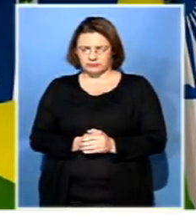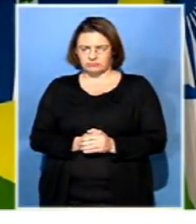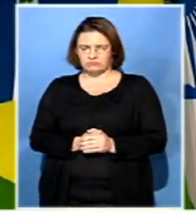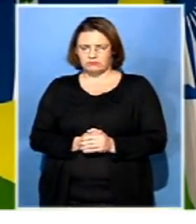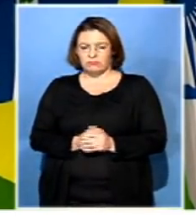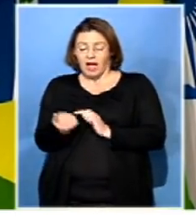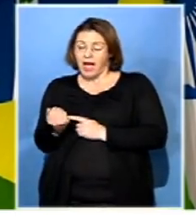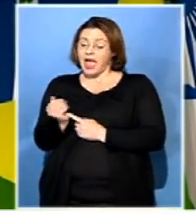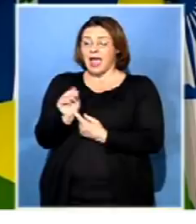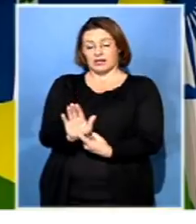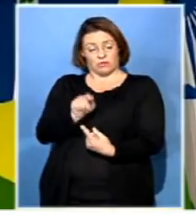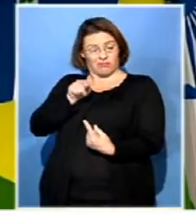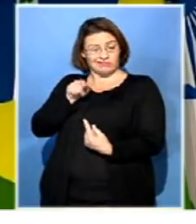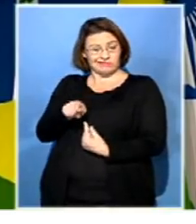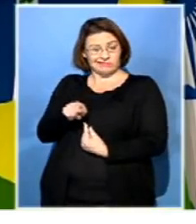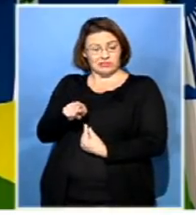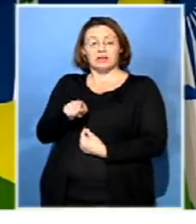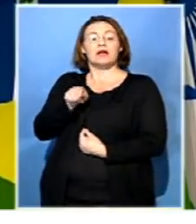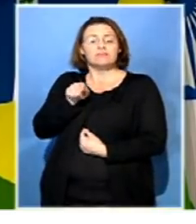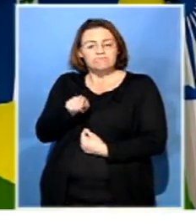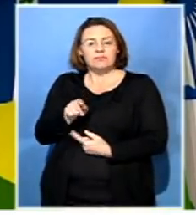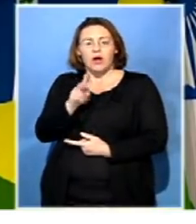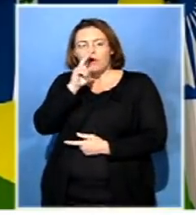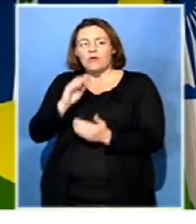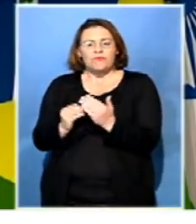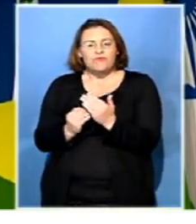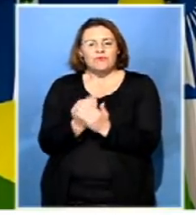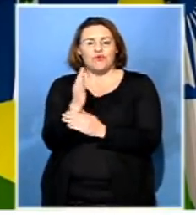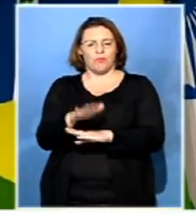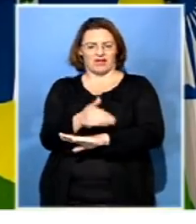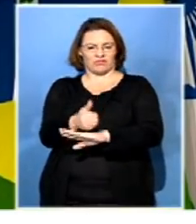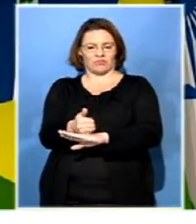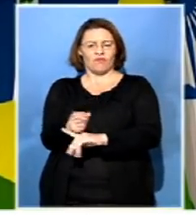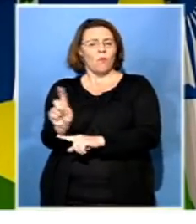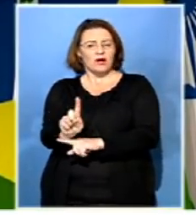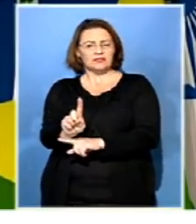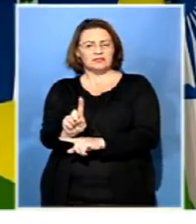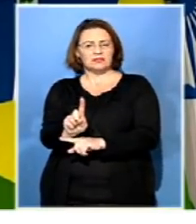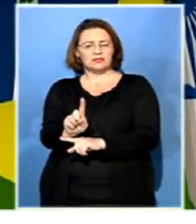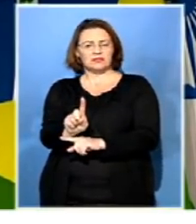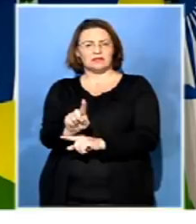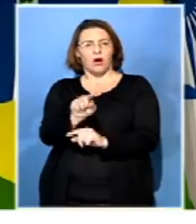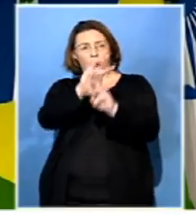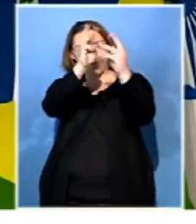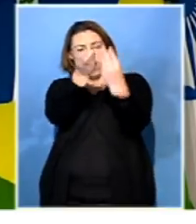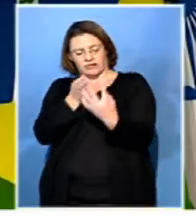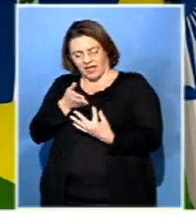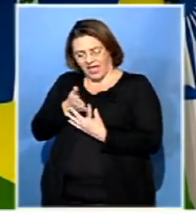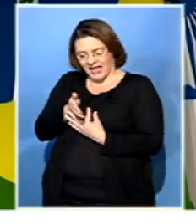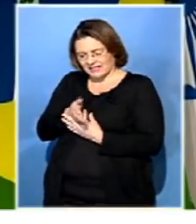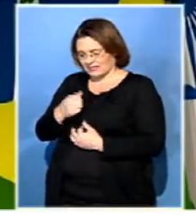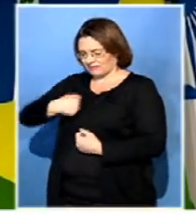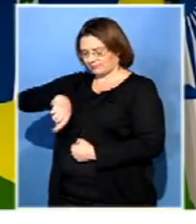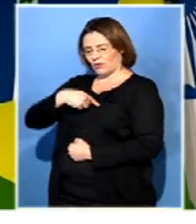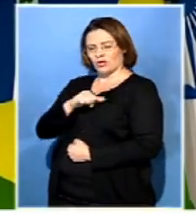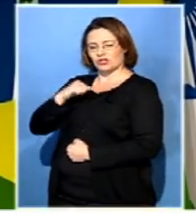The expo will serve as a new platform for the world to access the